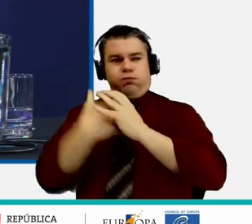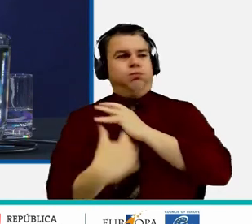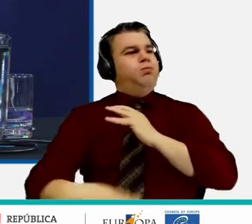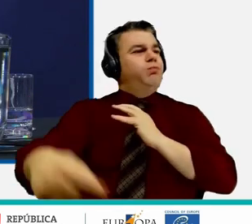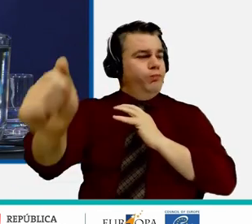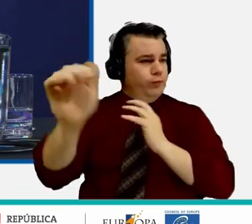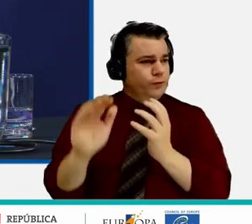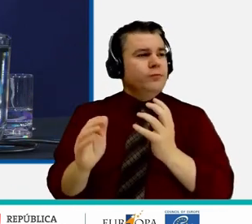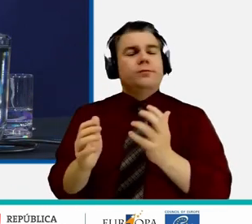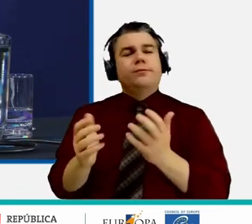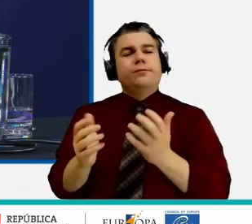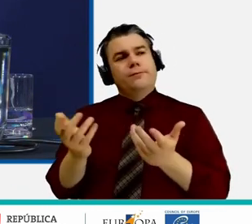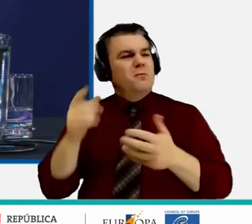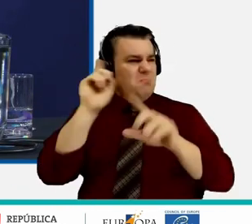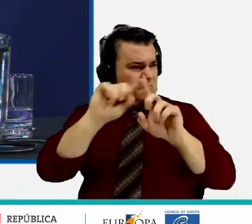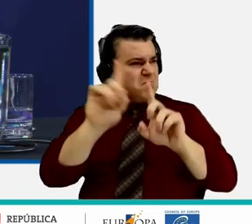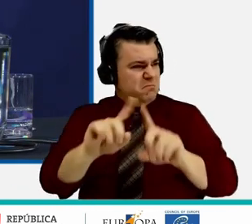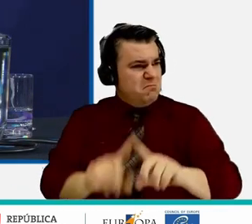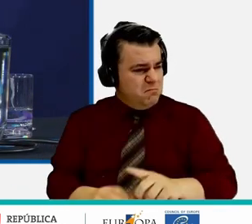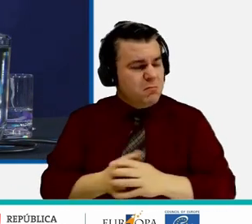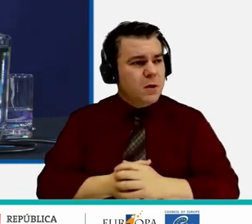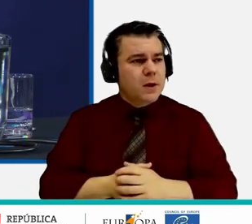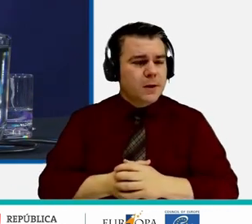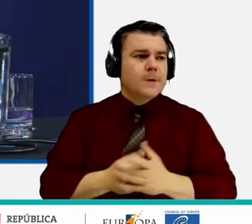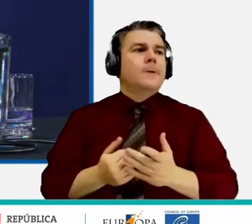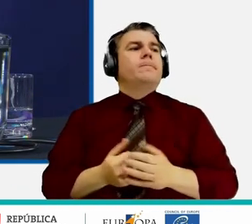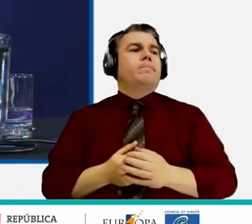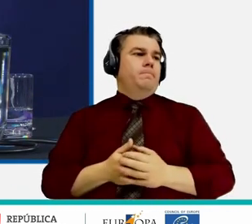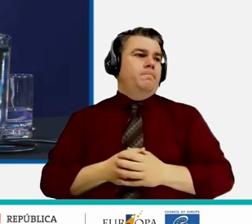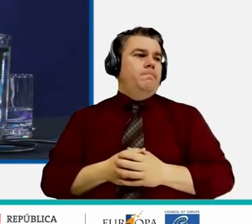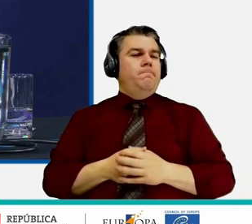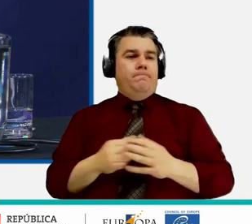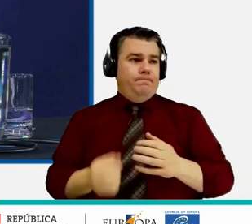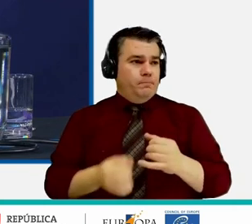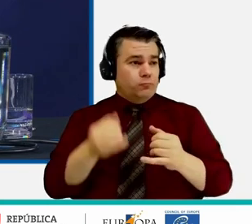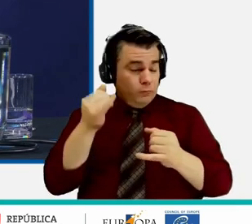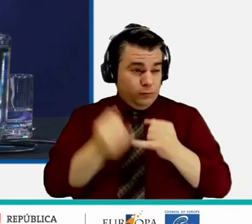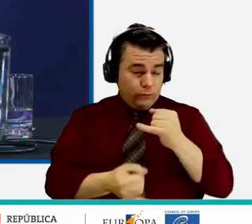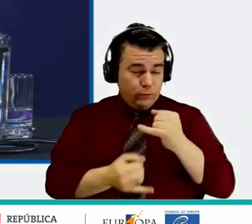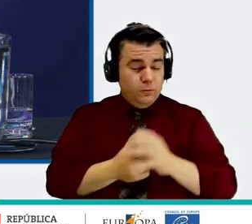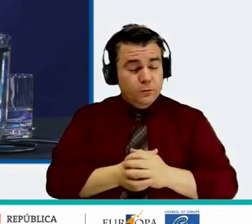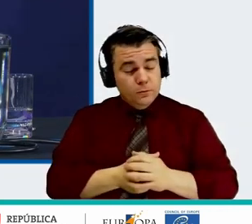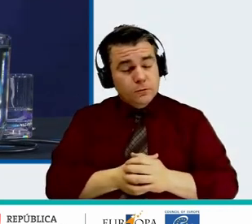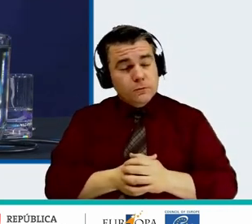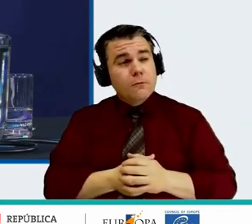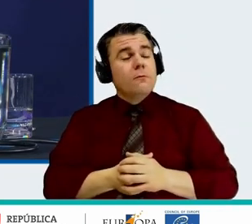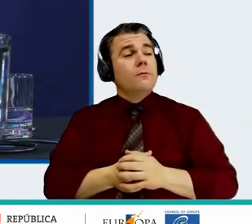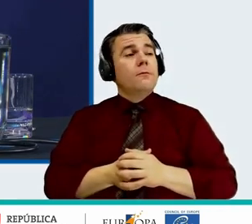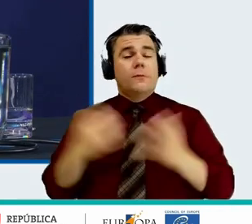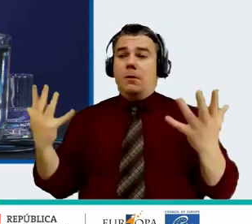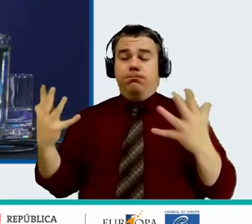management systems, etc. Or the, our last project in cooperation